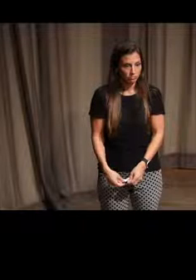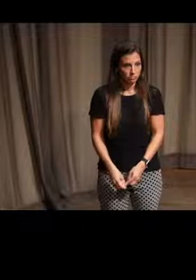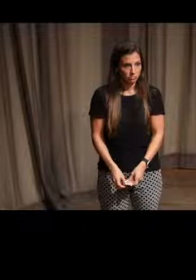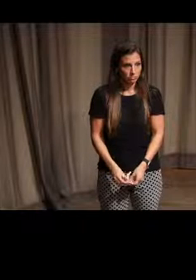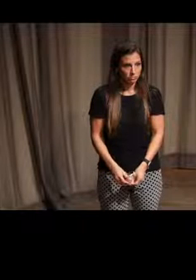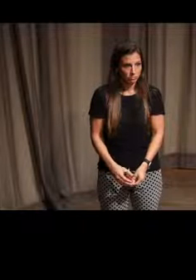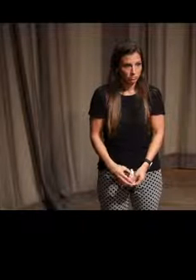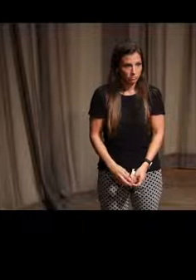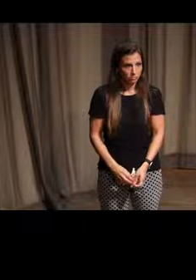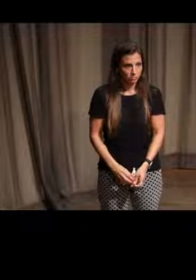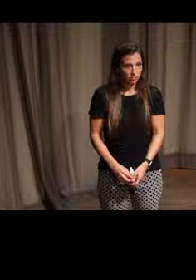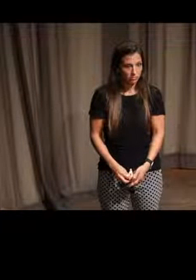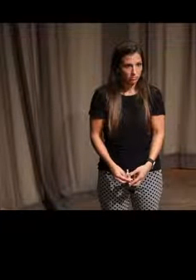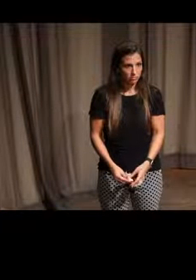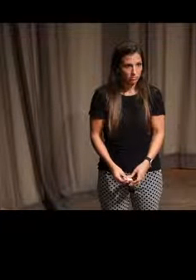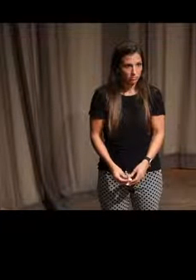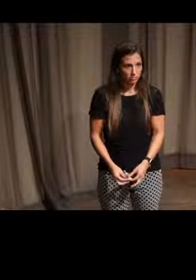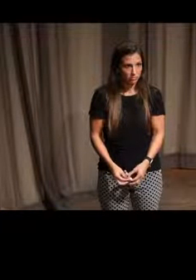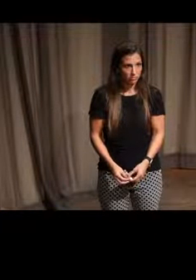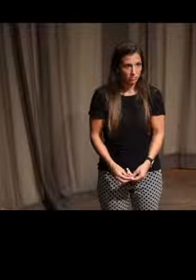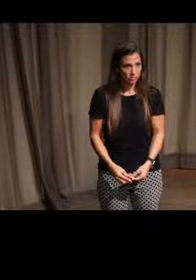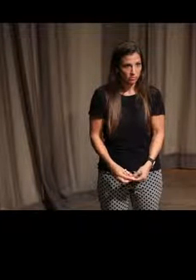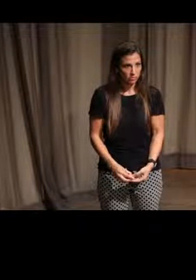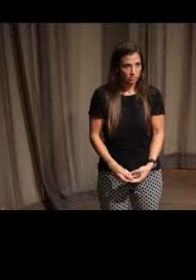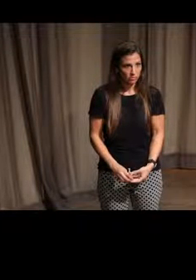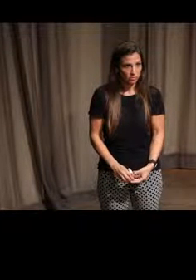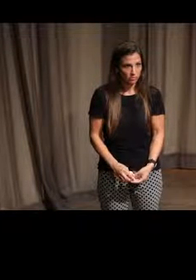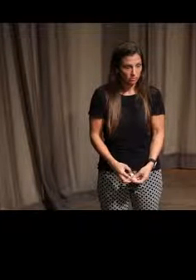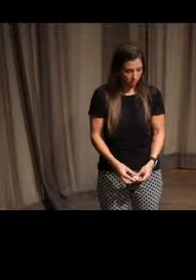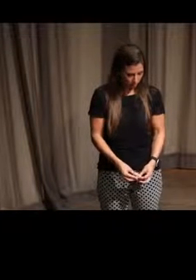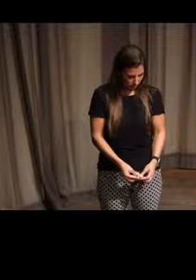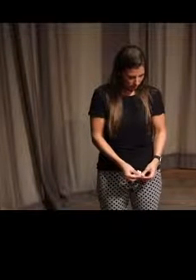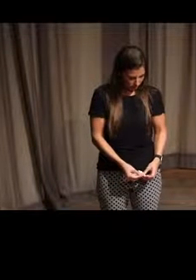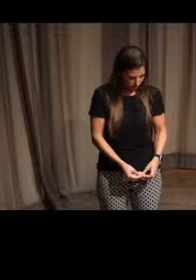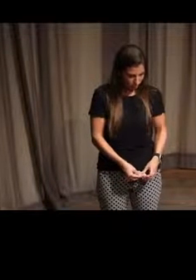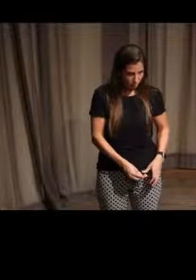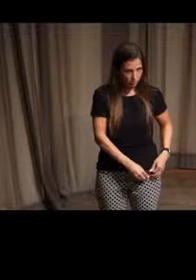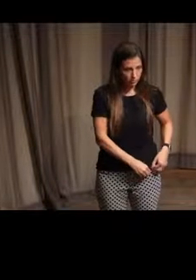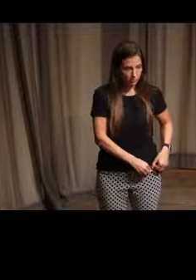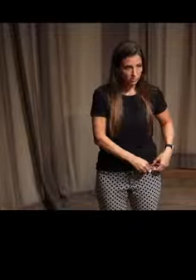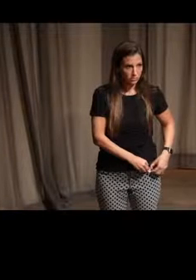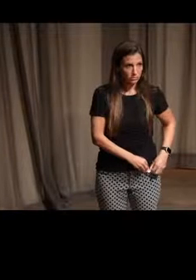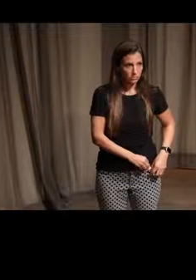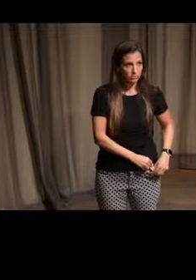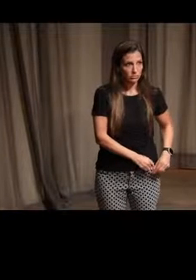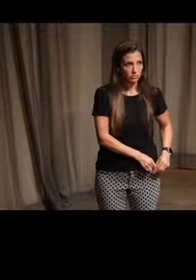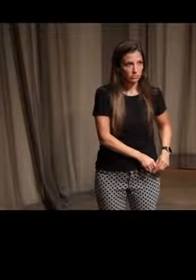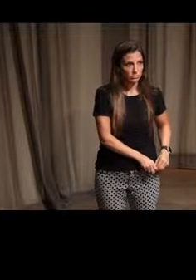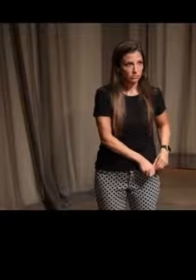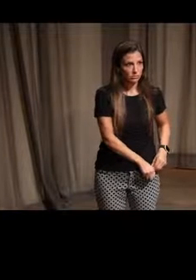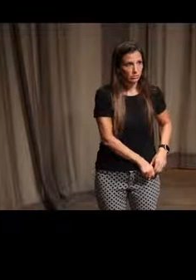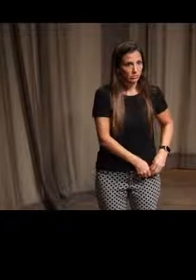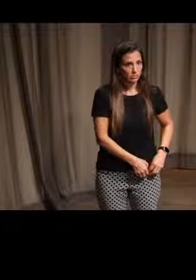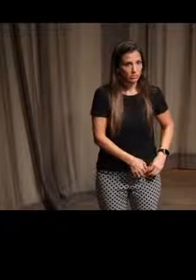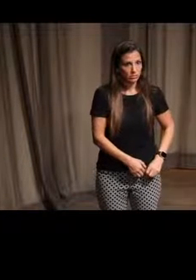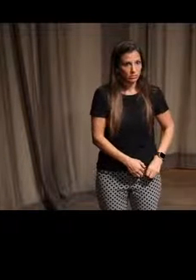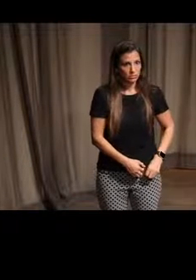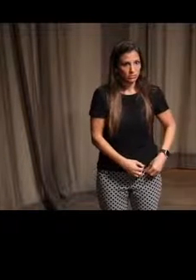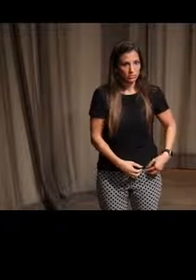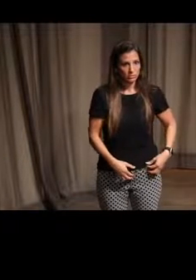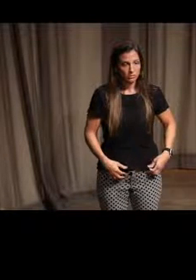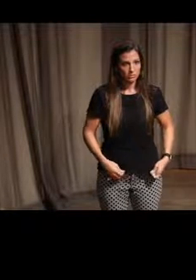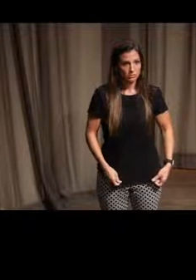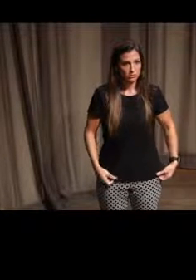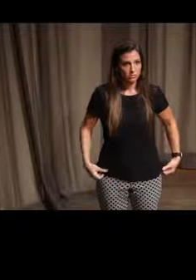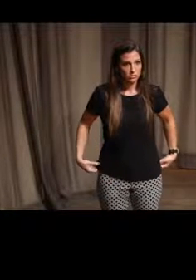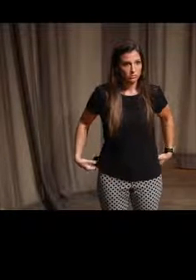ça. Si nous pas qu'à camper, si nous pas qu'à marcher, n'a trop content pour nous porter yon pour côté nous chita juste lever main nous pour nous capoter